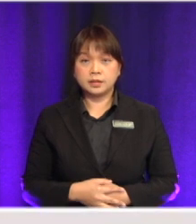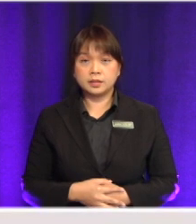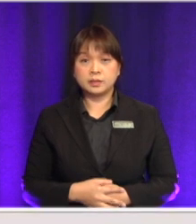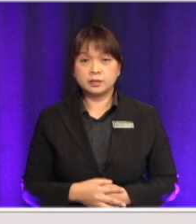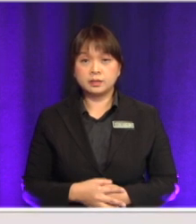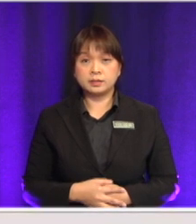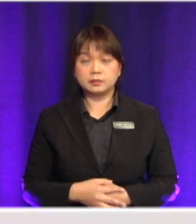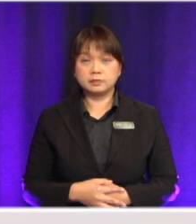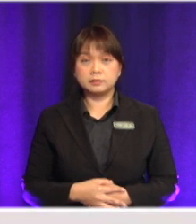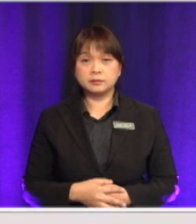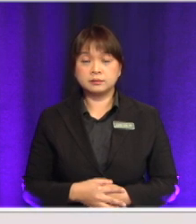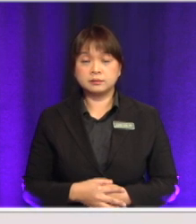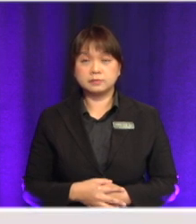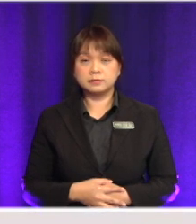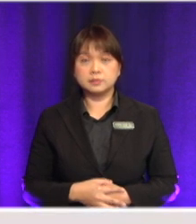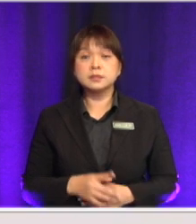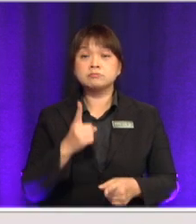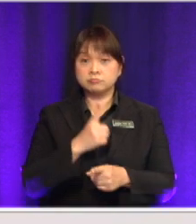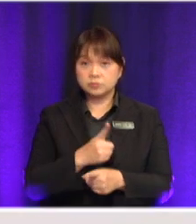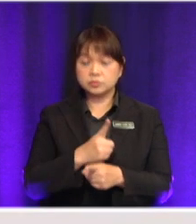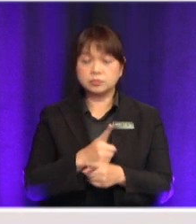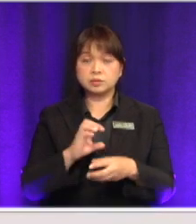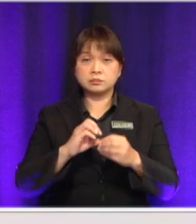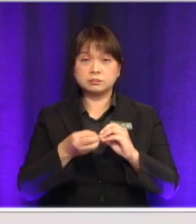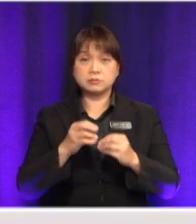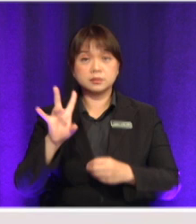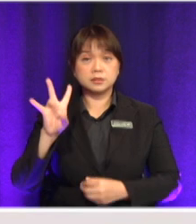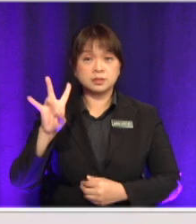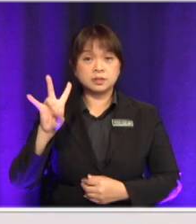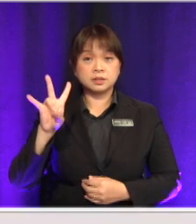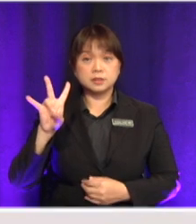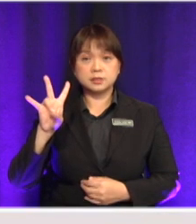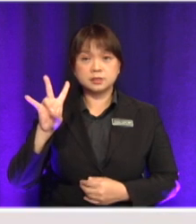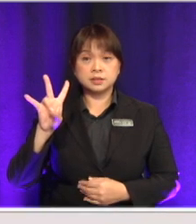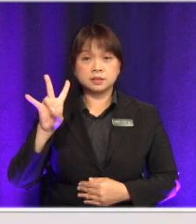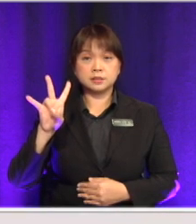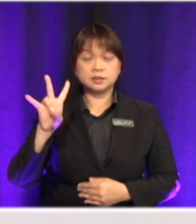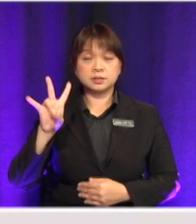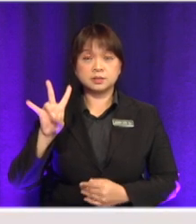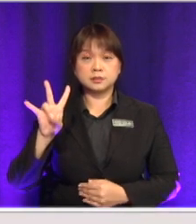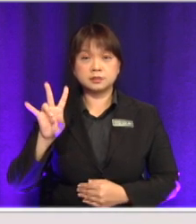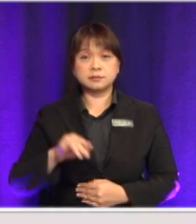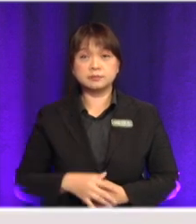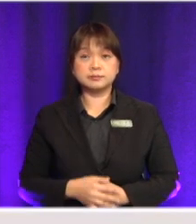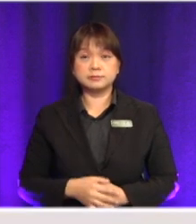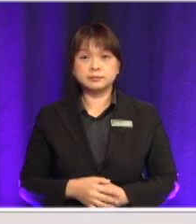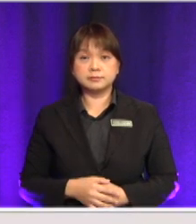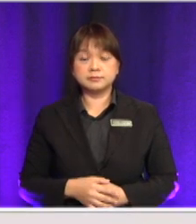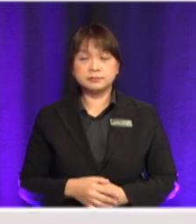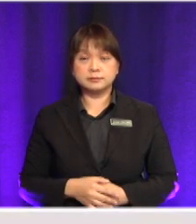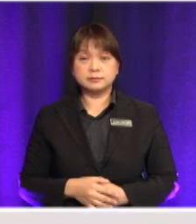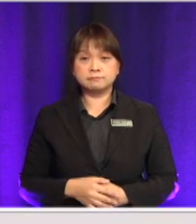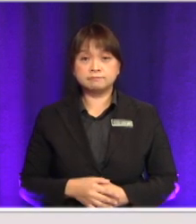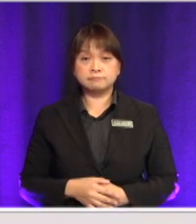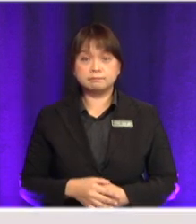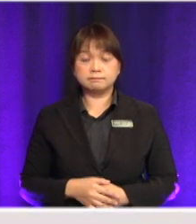It's true. Yes, okay. Number 7. British police have used surveillance cameras to find killers. Number 7.